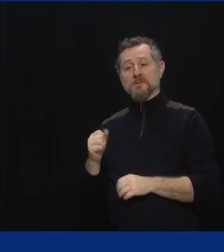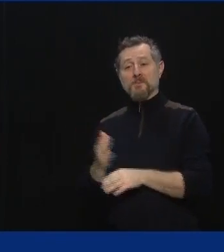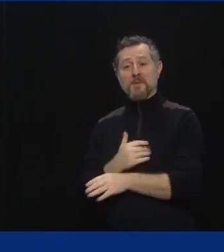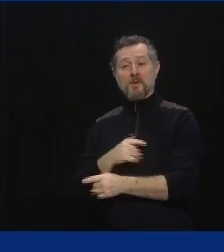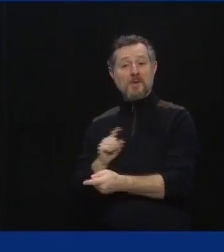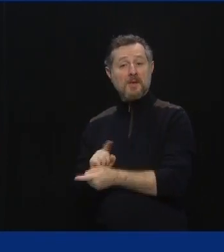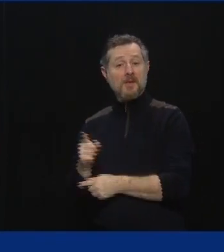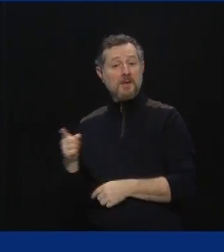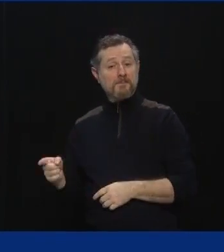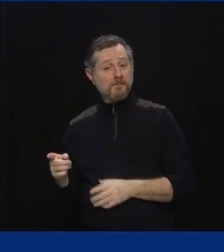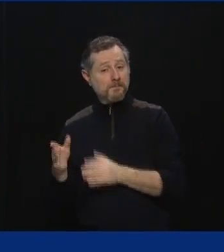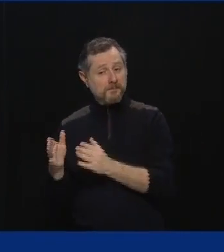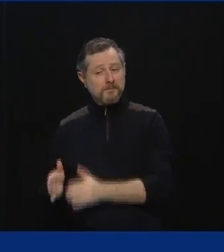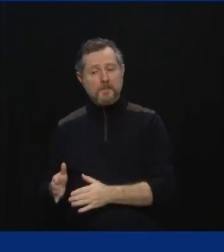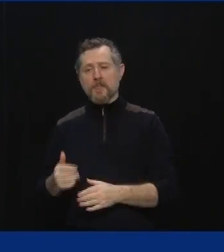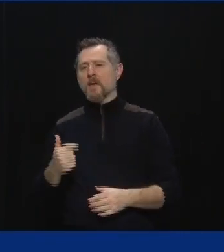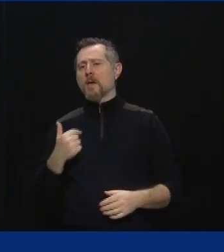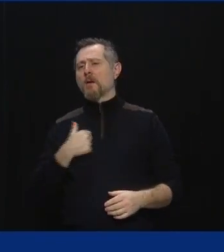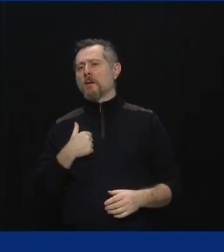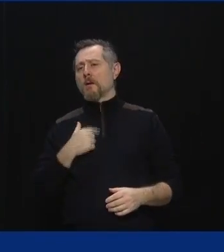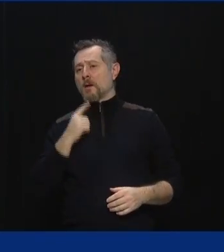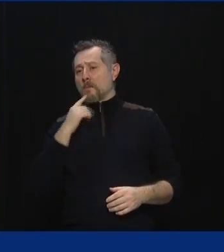have white hair.